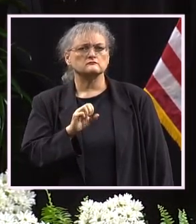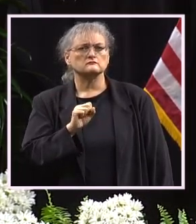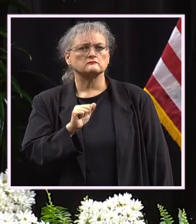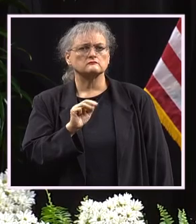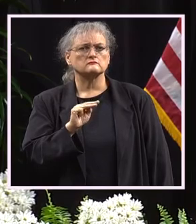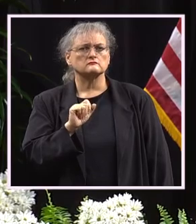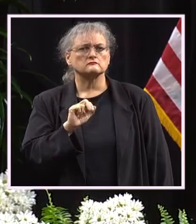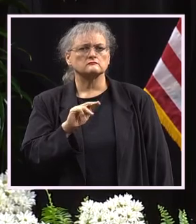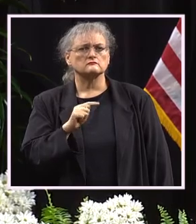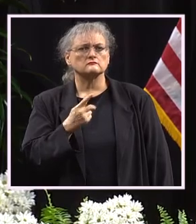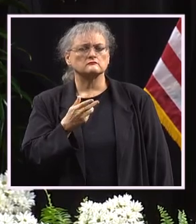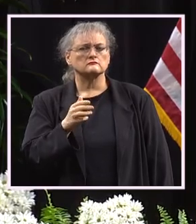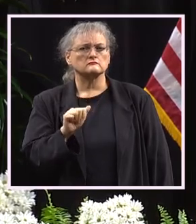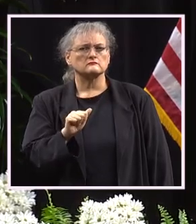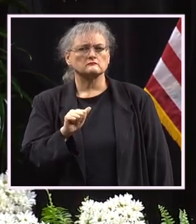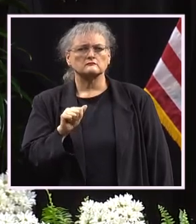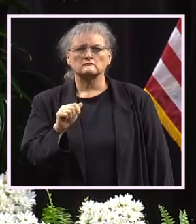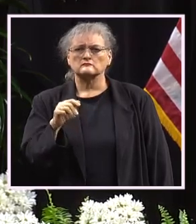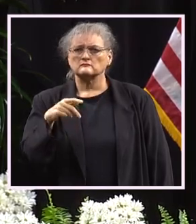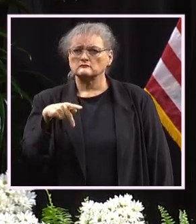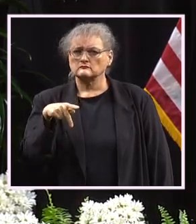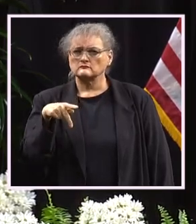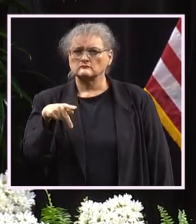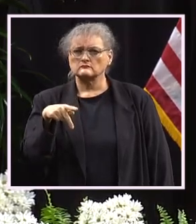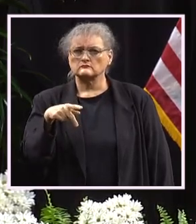Samantha N. Peralta.